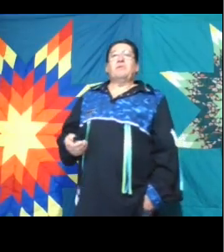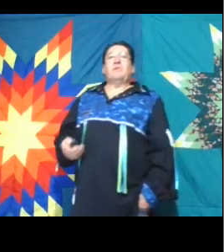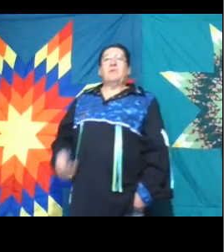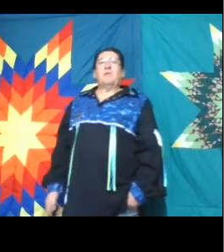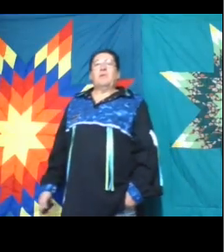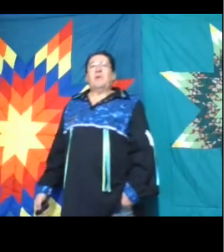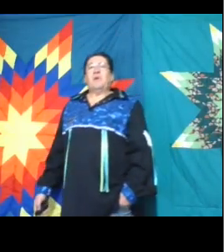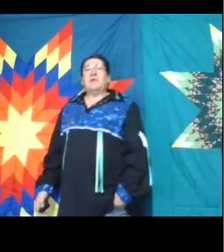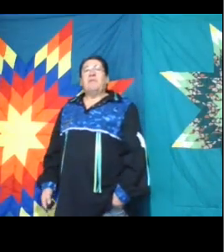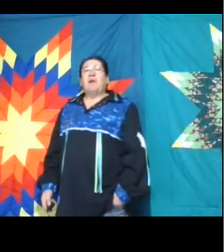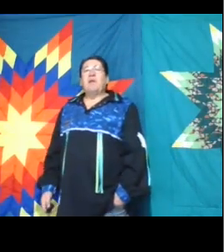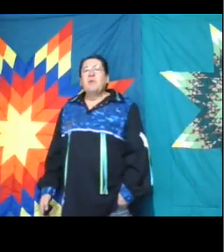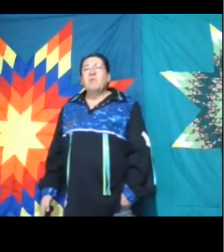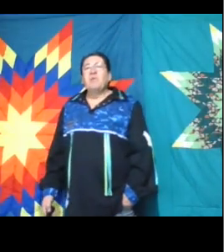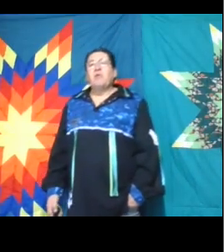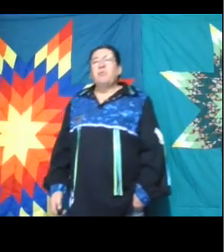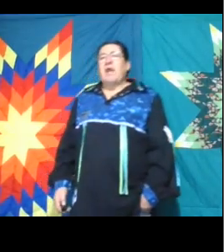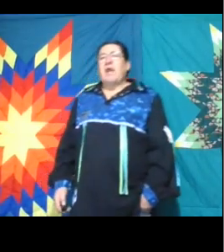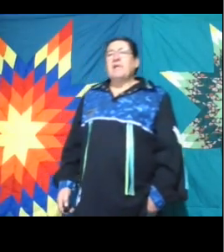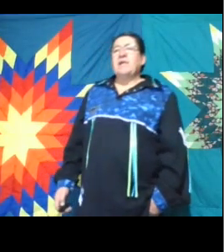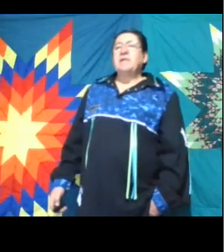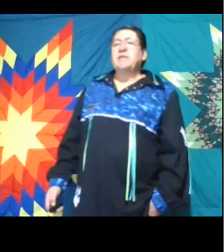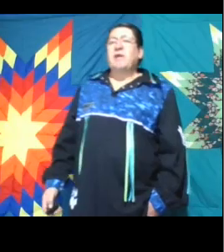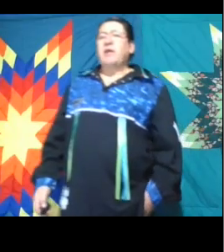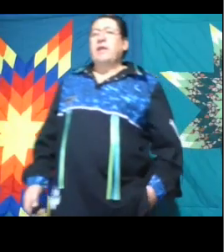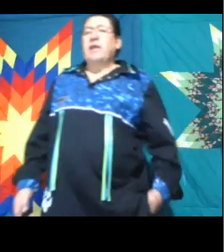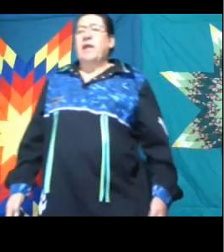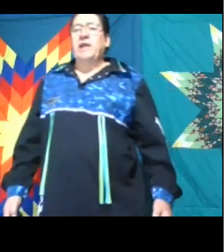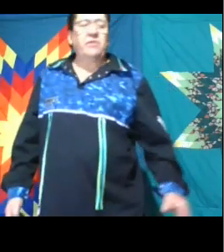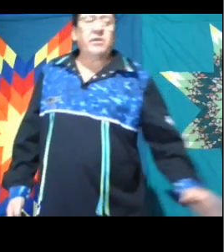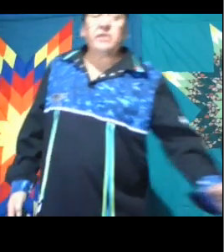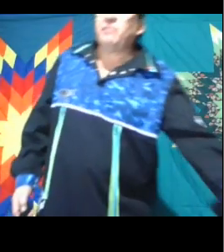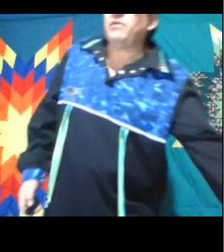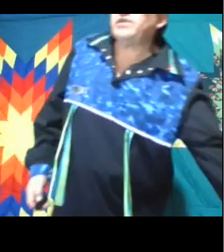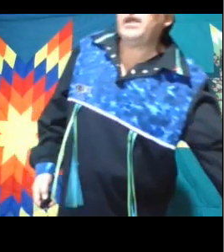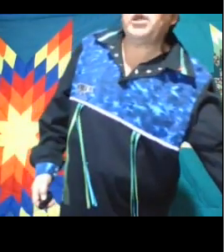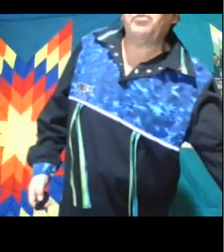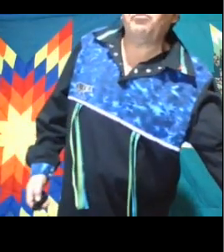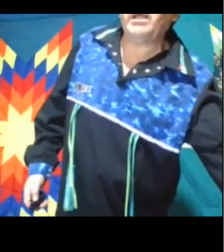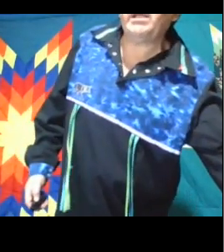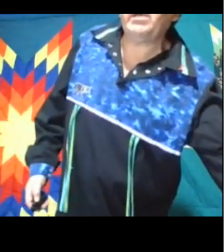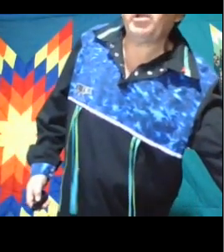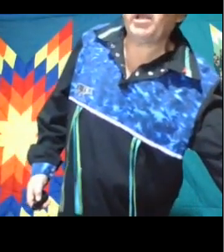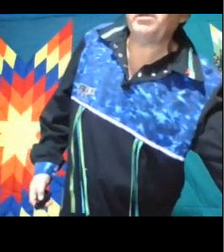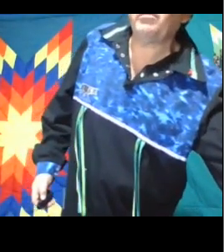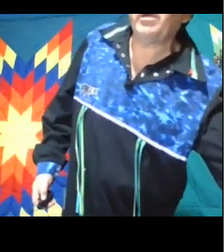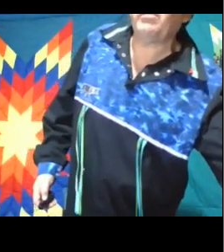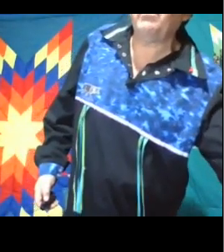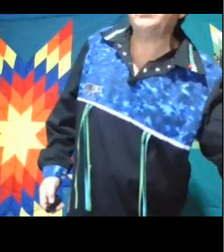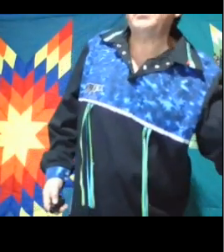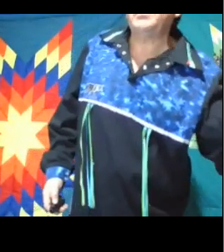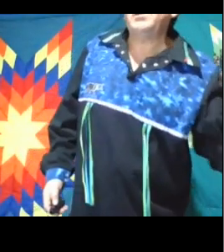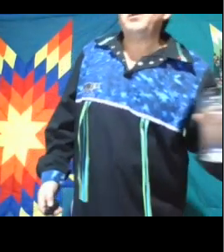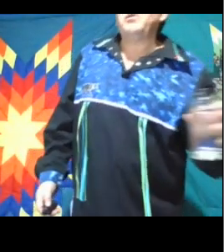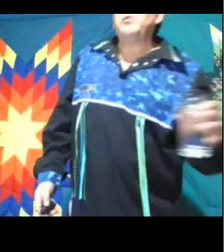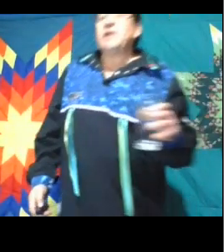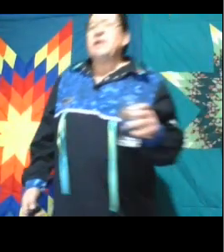partnerships. Developing recruitment assets targeted at Inuit, First Nation, and Métis potential